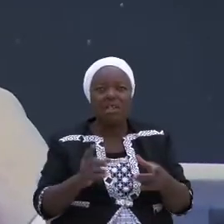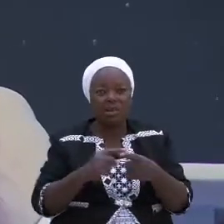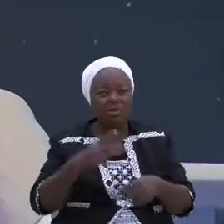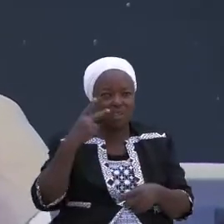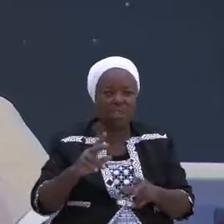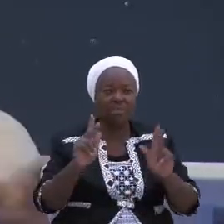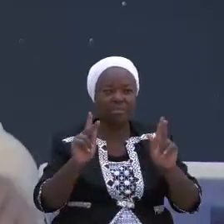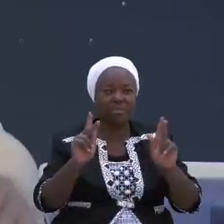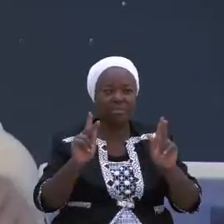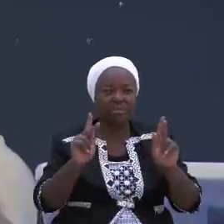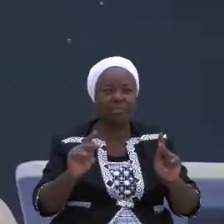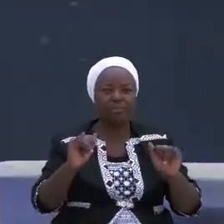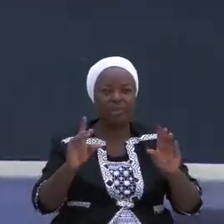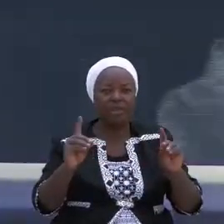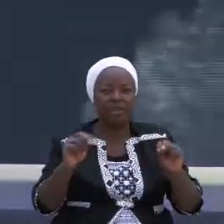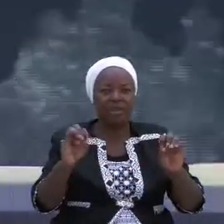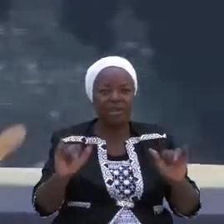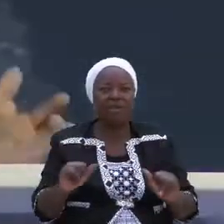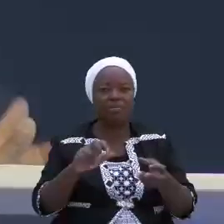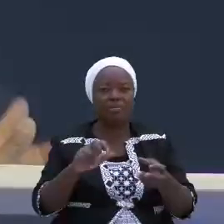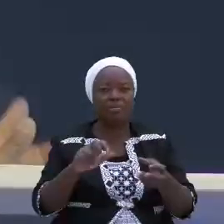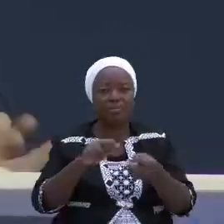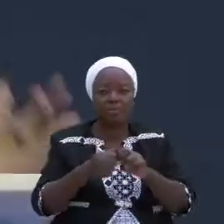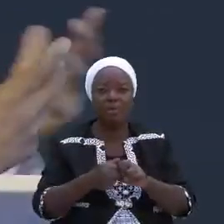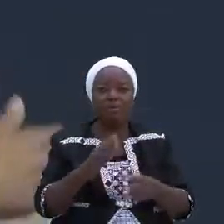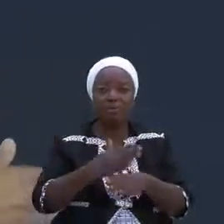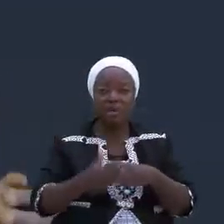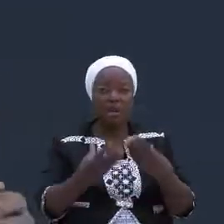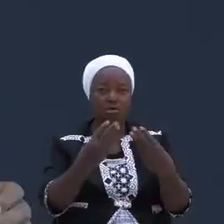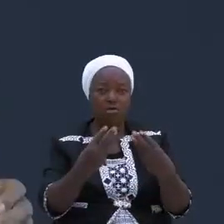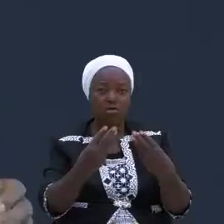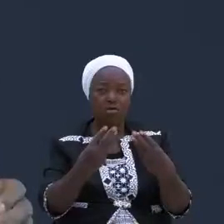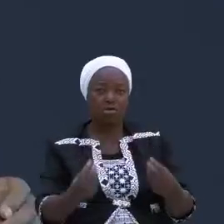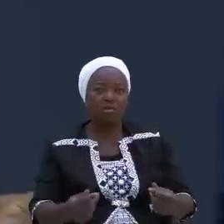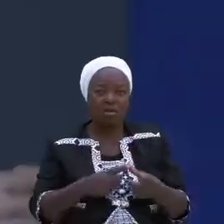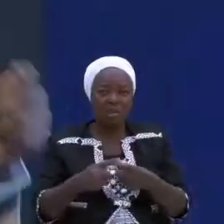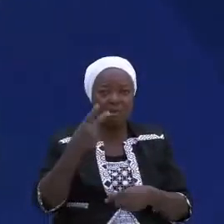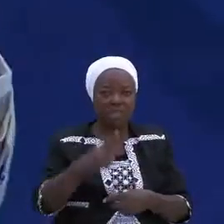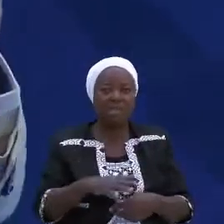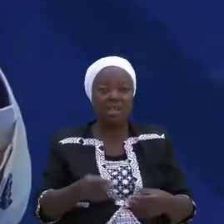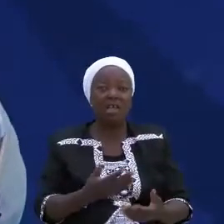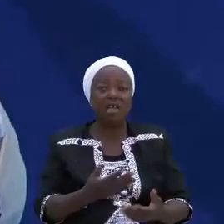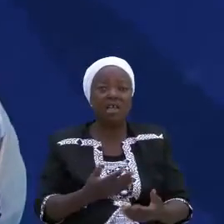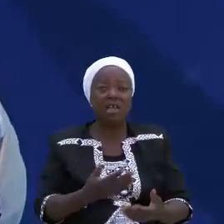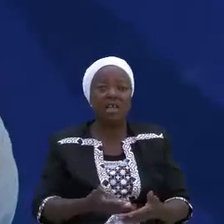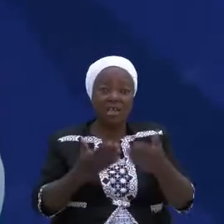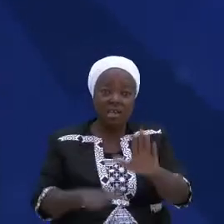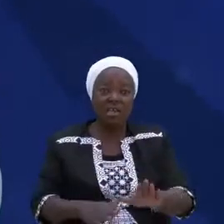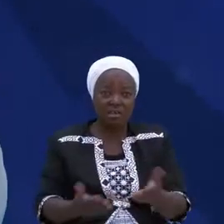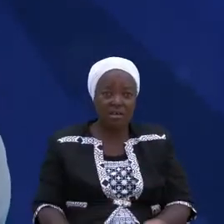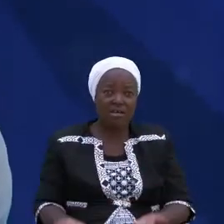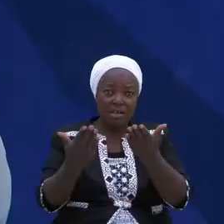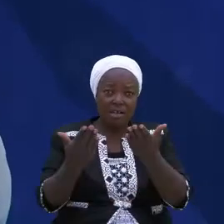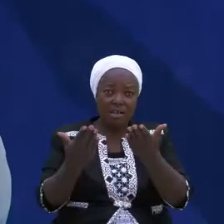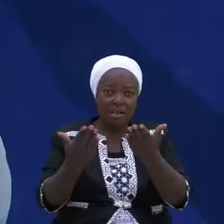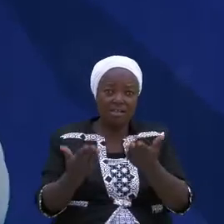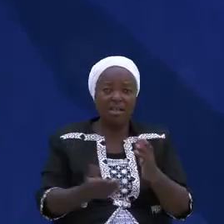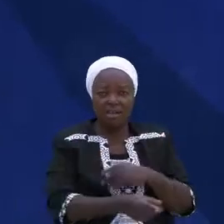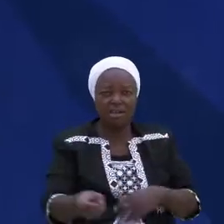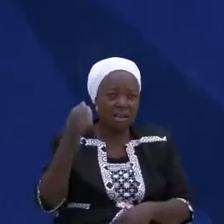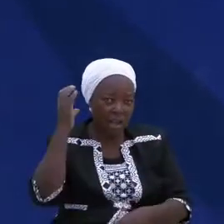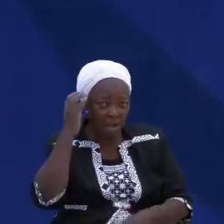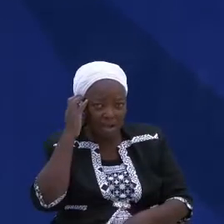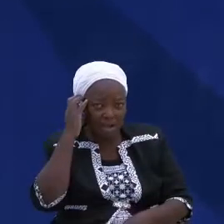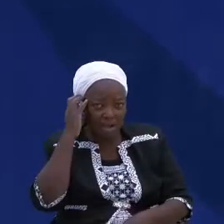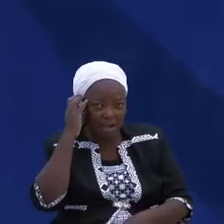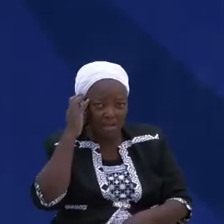totally sold i was seeing even the dead rising the urge they